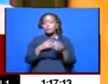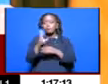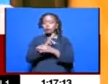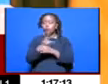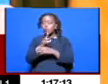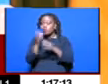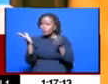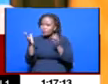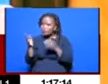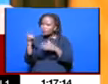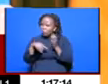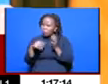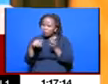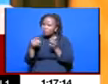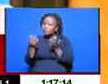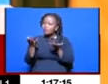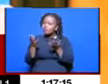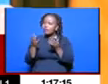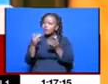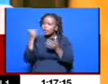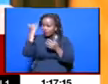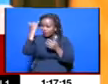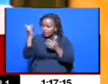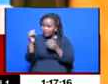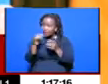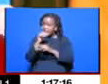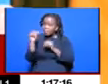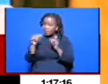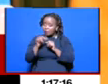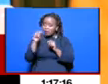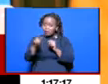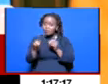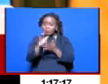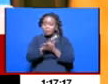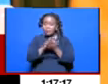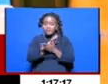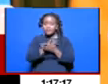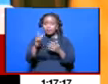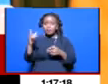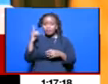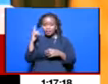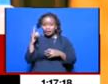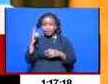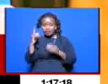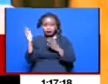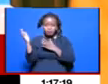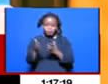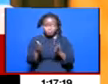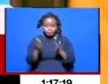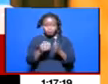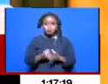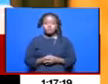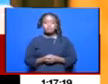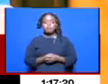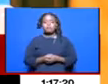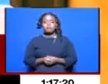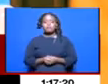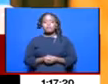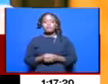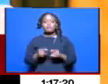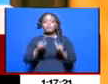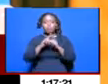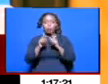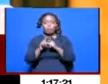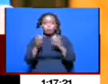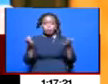then is the anatomy of this basic structure doctrine. I